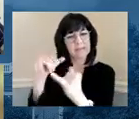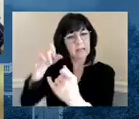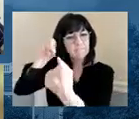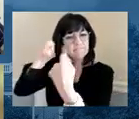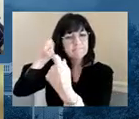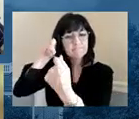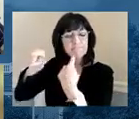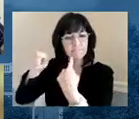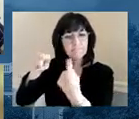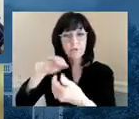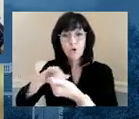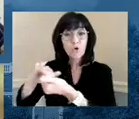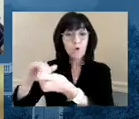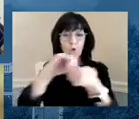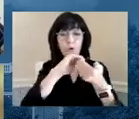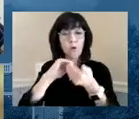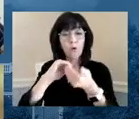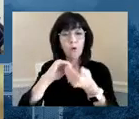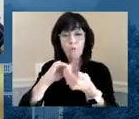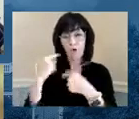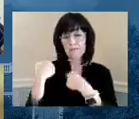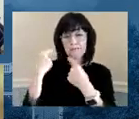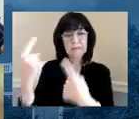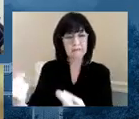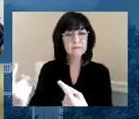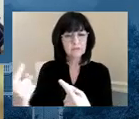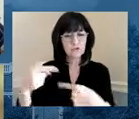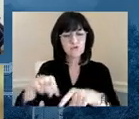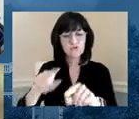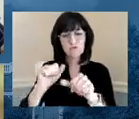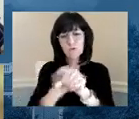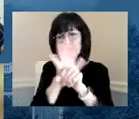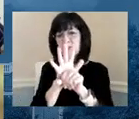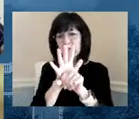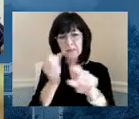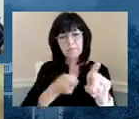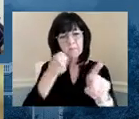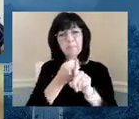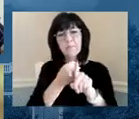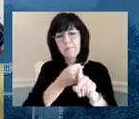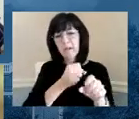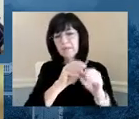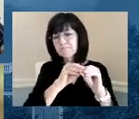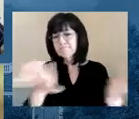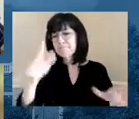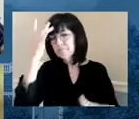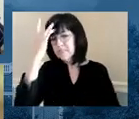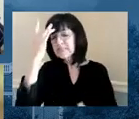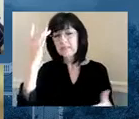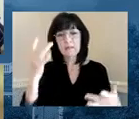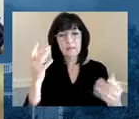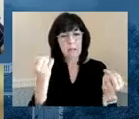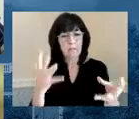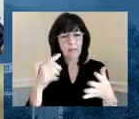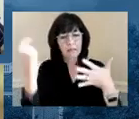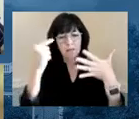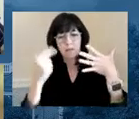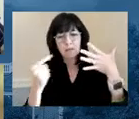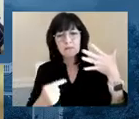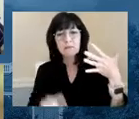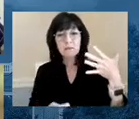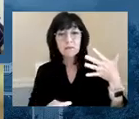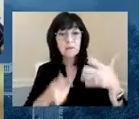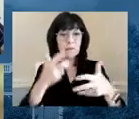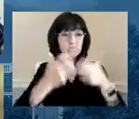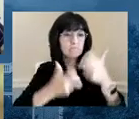we've enjoyed over the last number of months during the pandemic, and the great number of issues that we work together with your administration, your